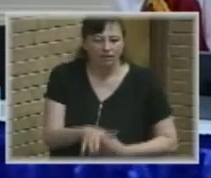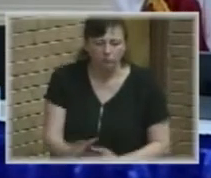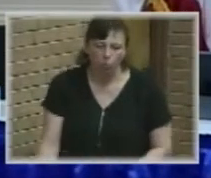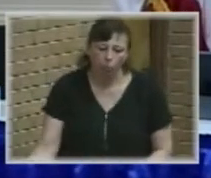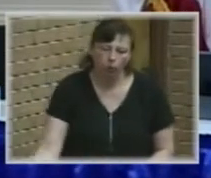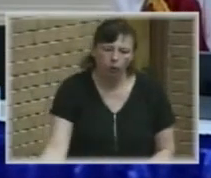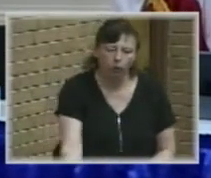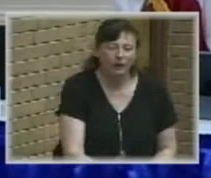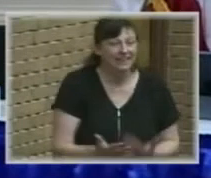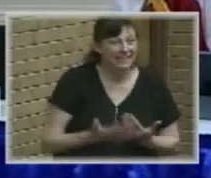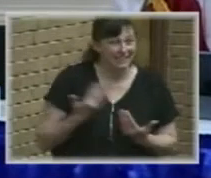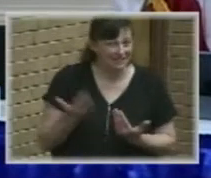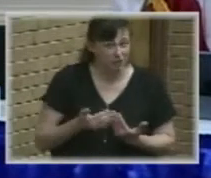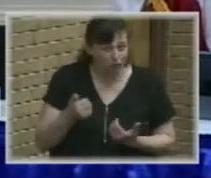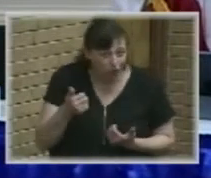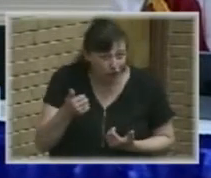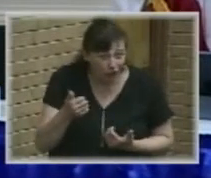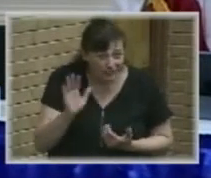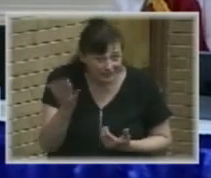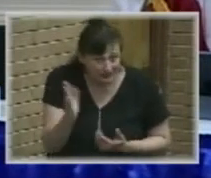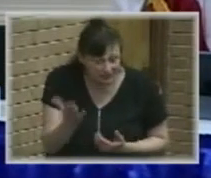there were really some